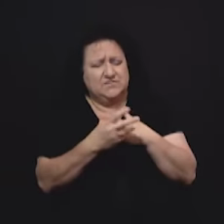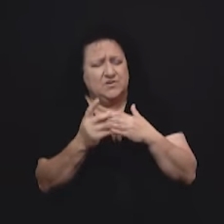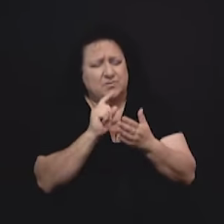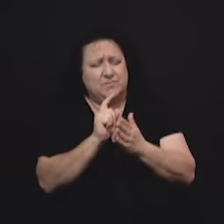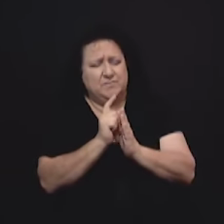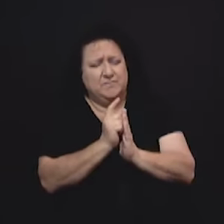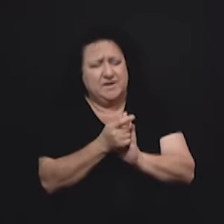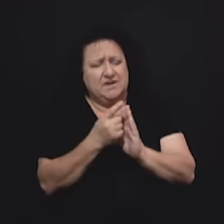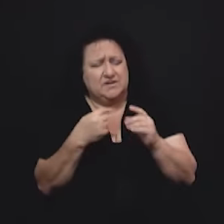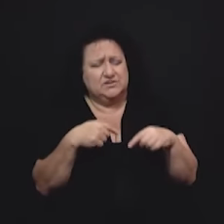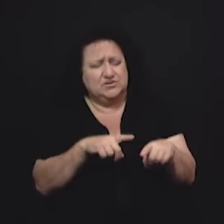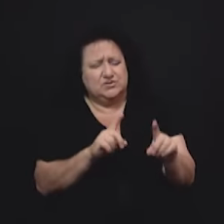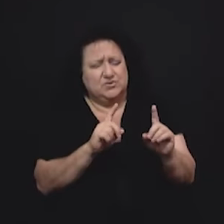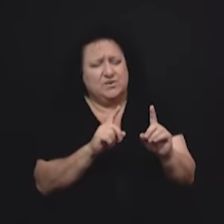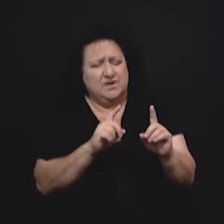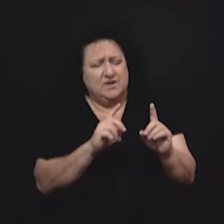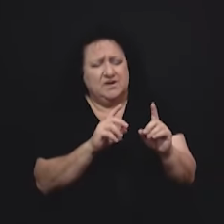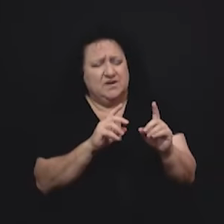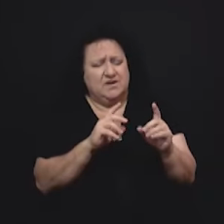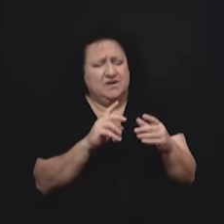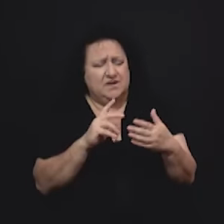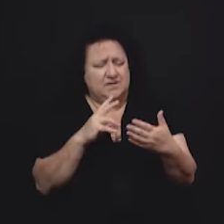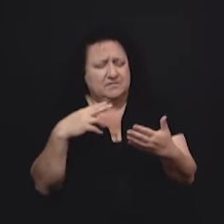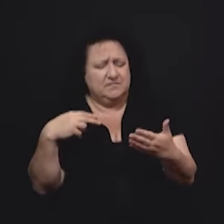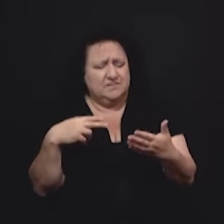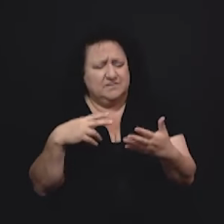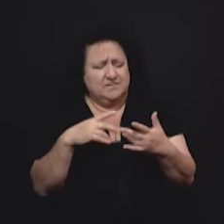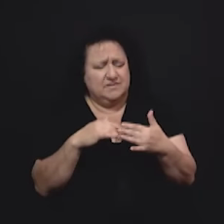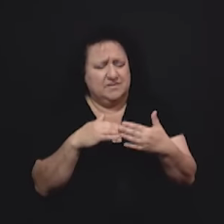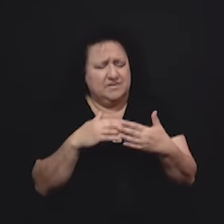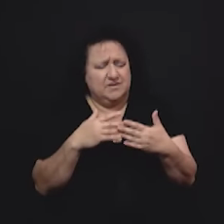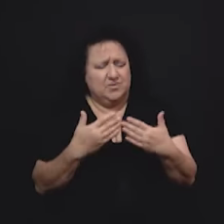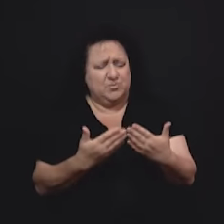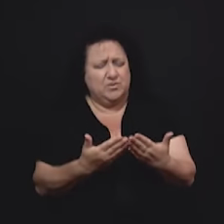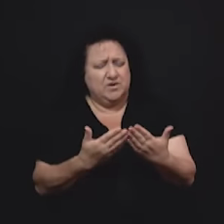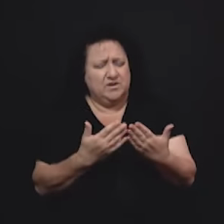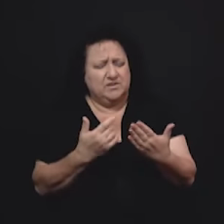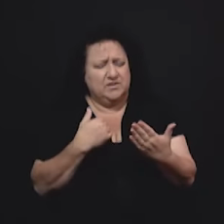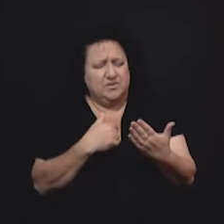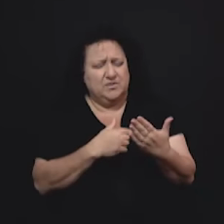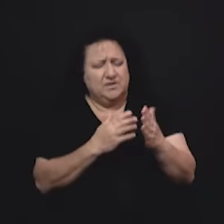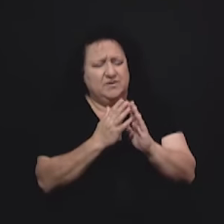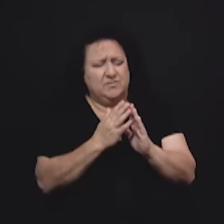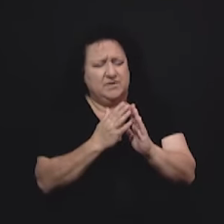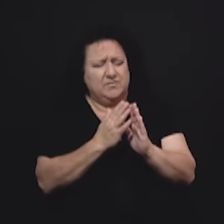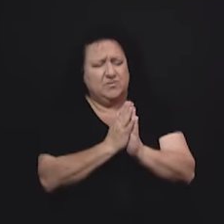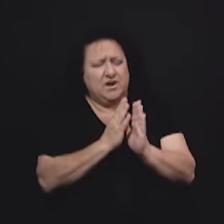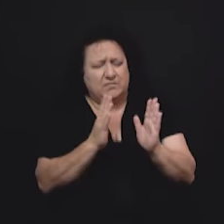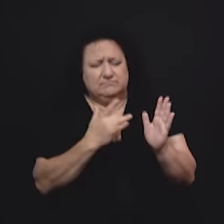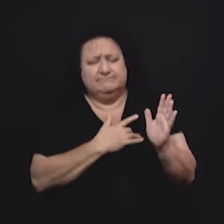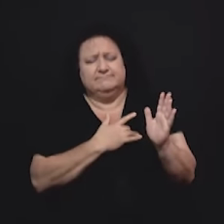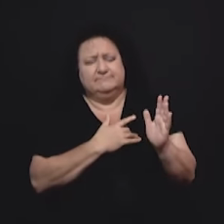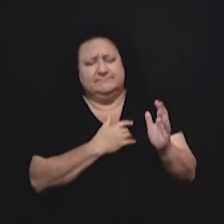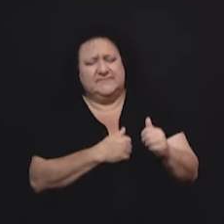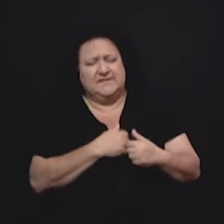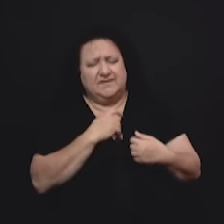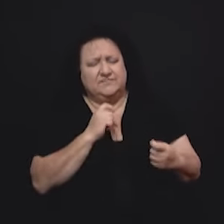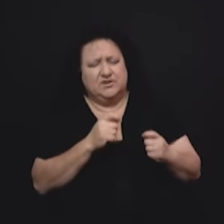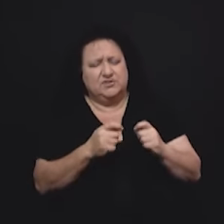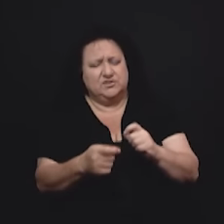in life-changing ways. I pray, God, that you would give me concision of